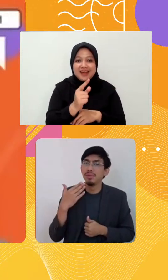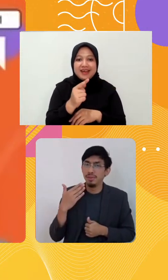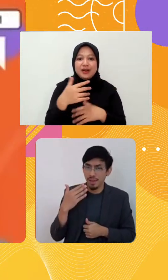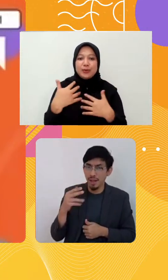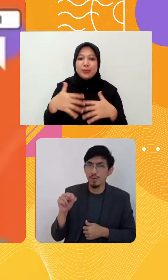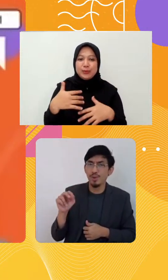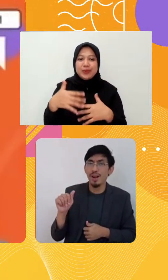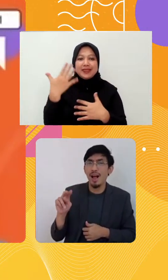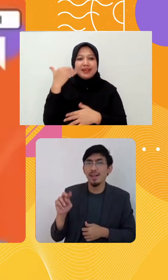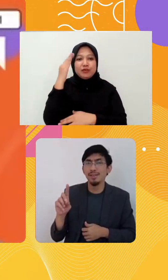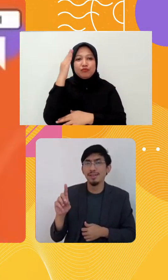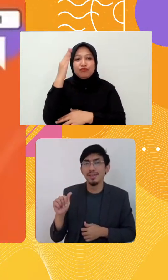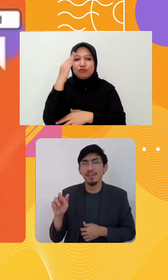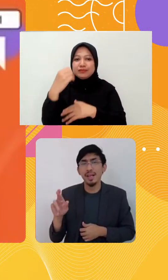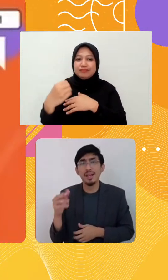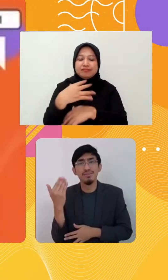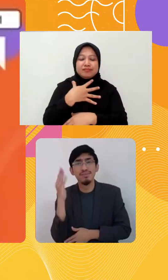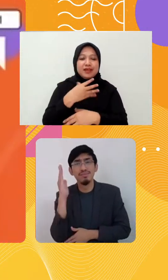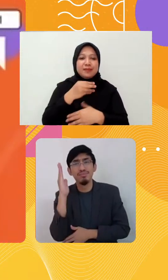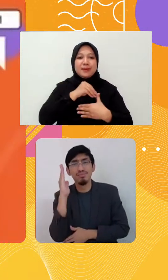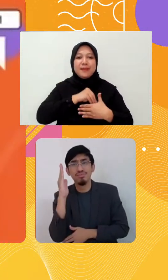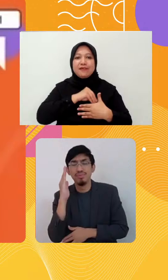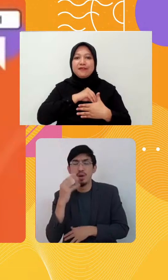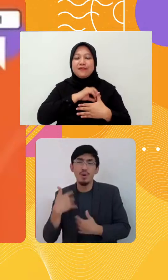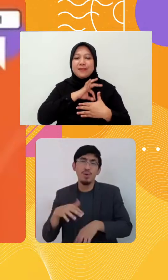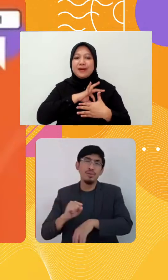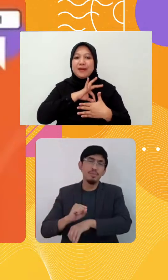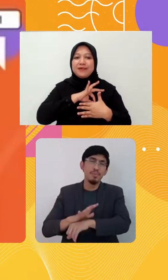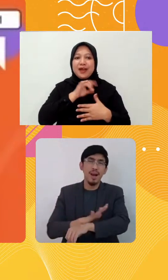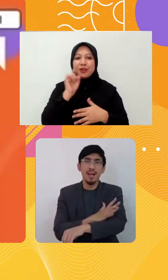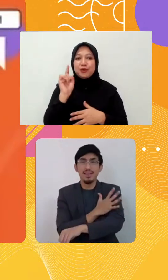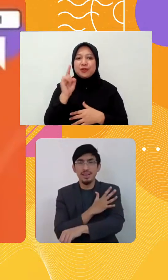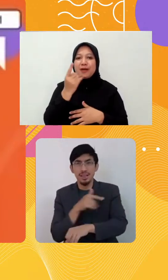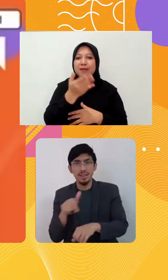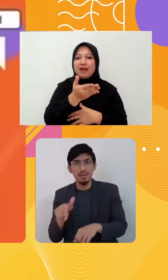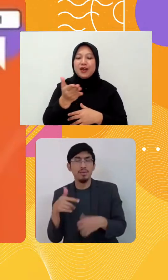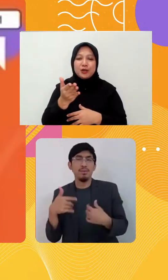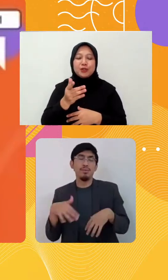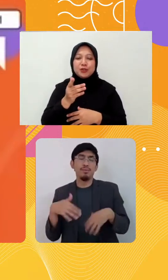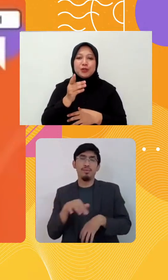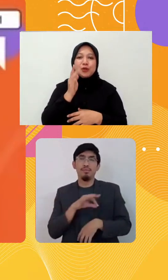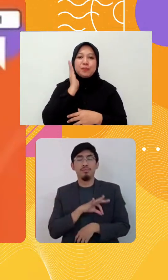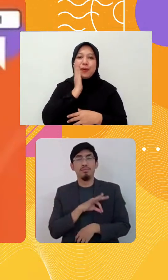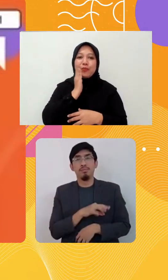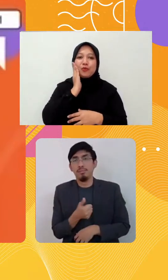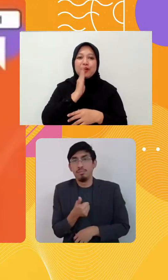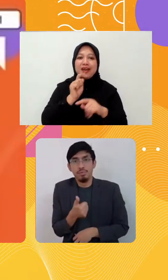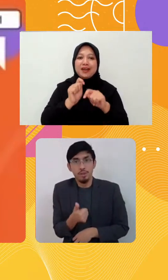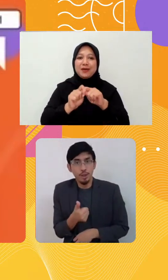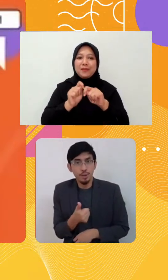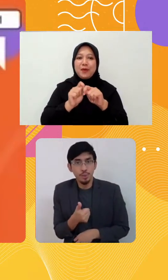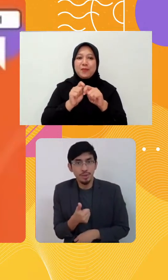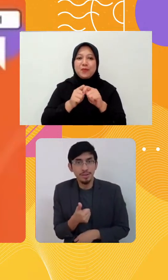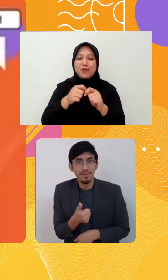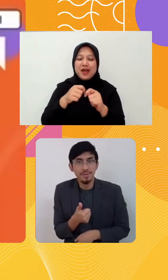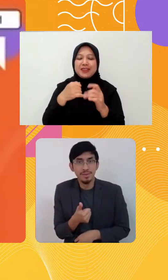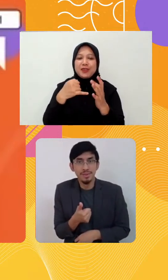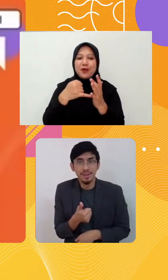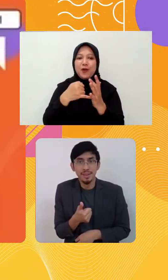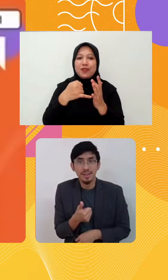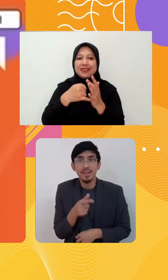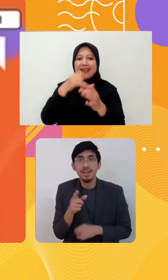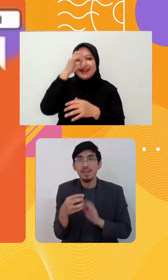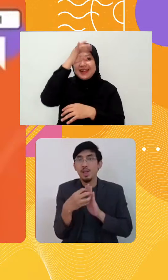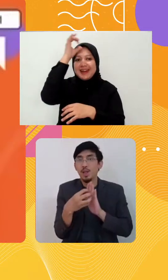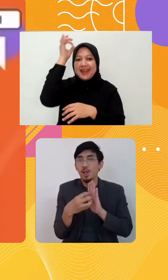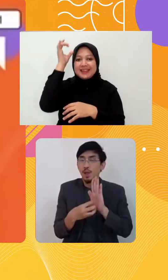young content creators, that we are not only need a the accurate